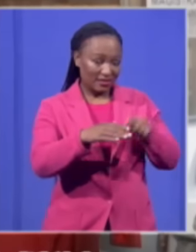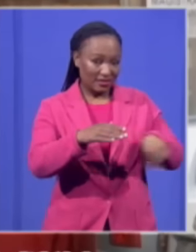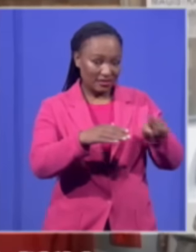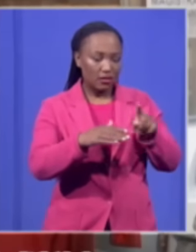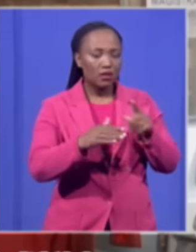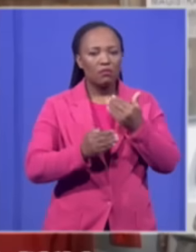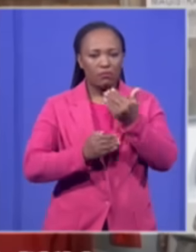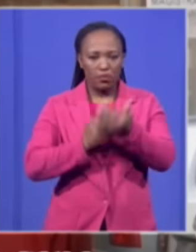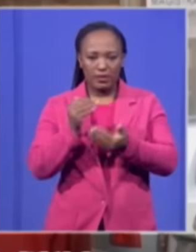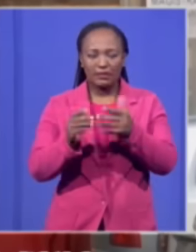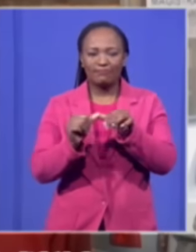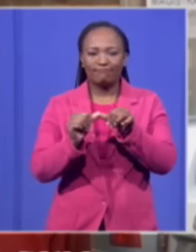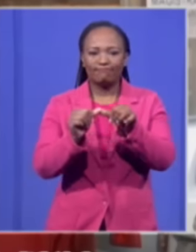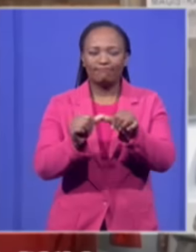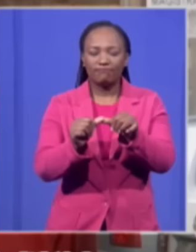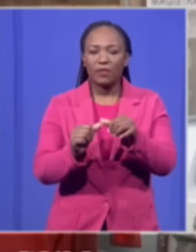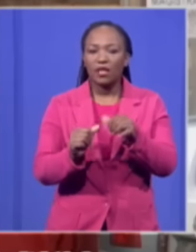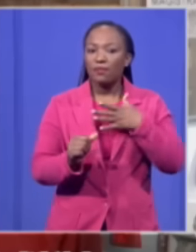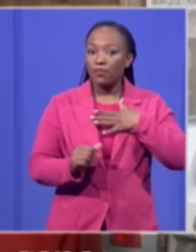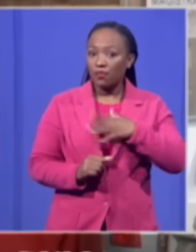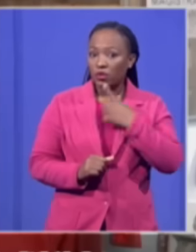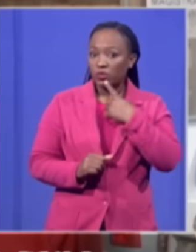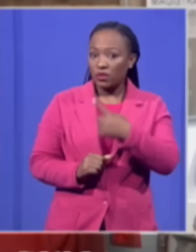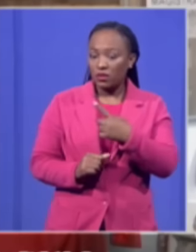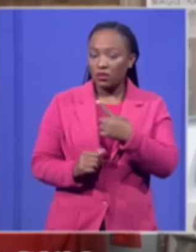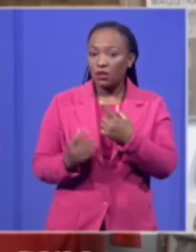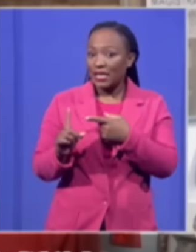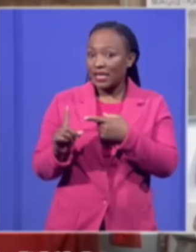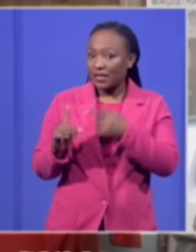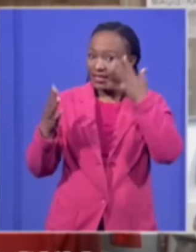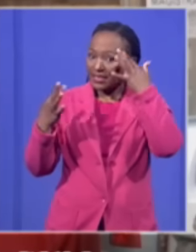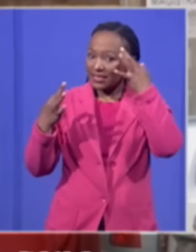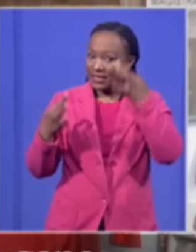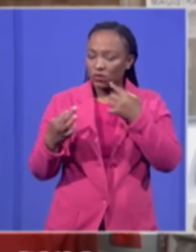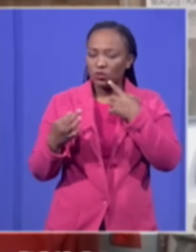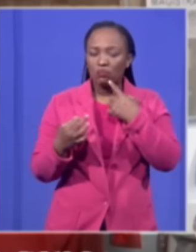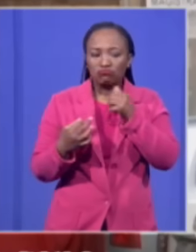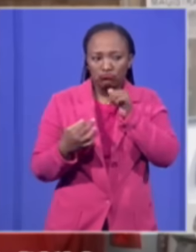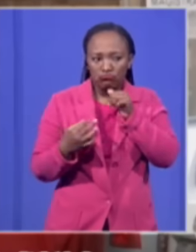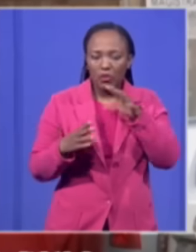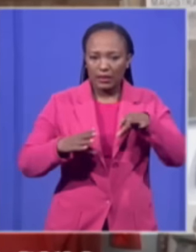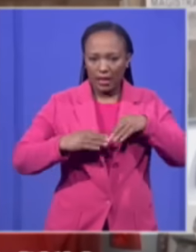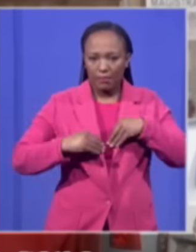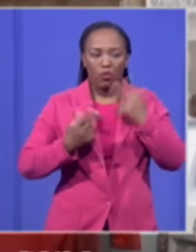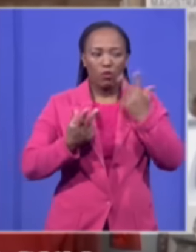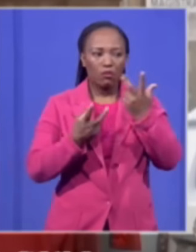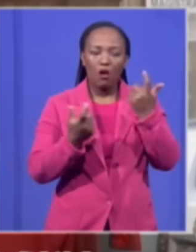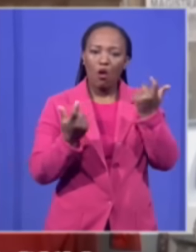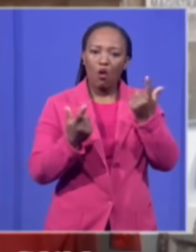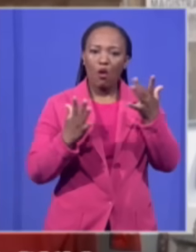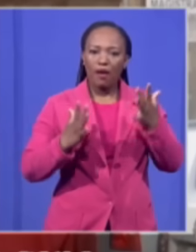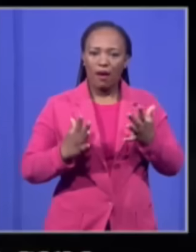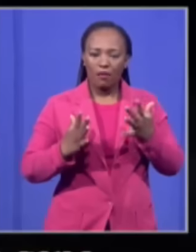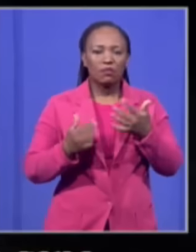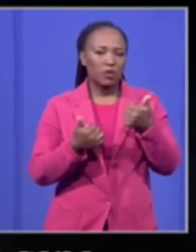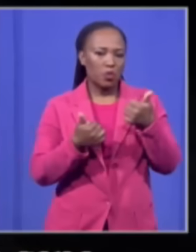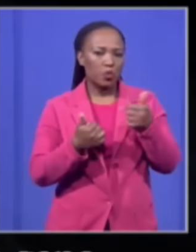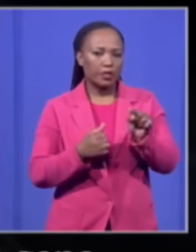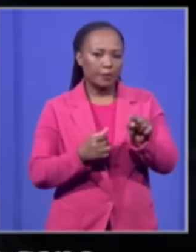But what I would like to say about today, his decision to seek for a lawyer, is that it's a step to the right